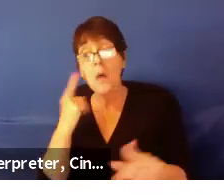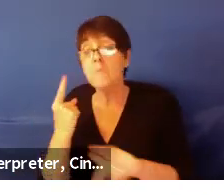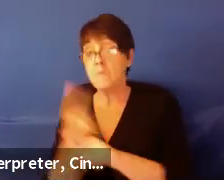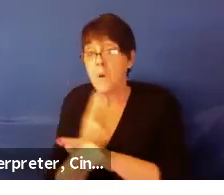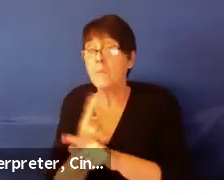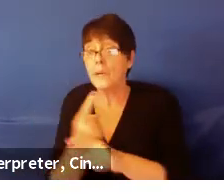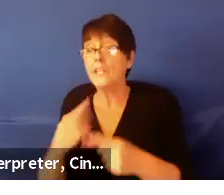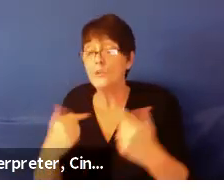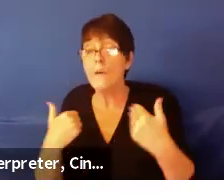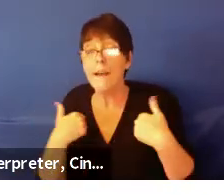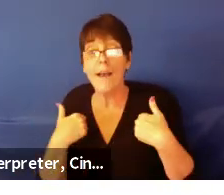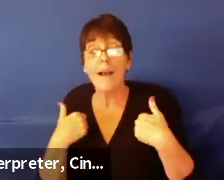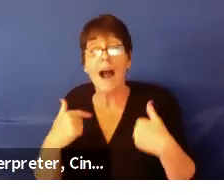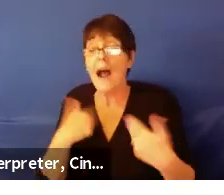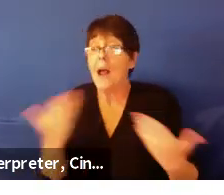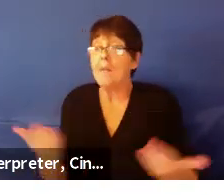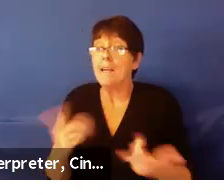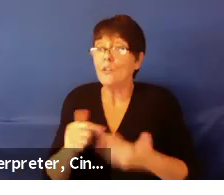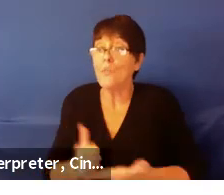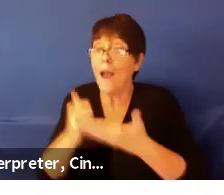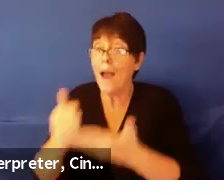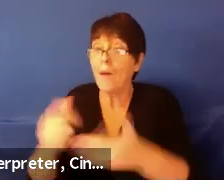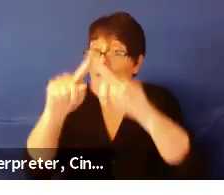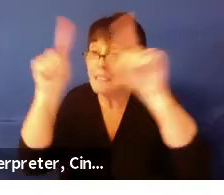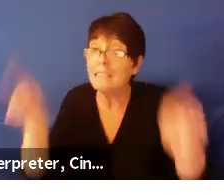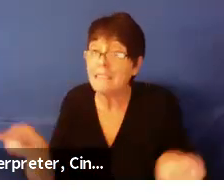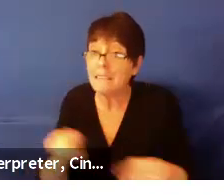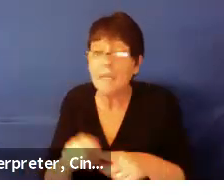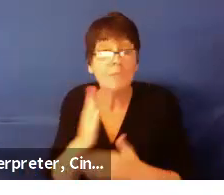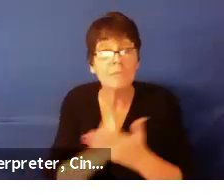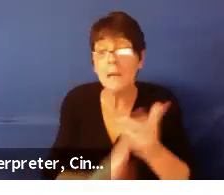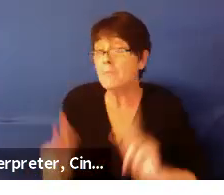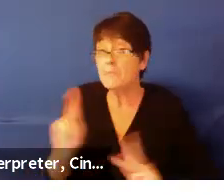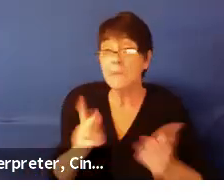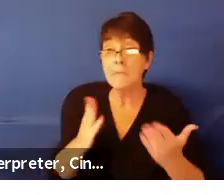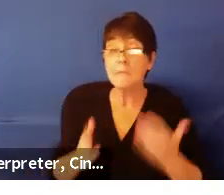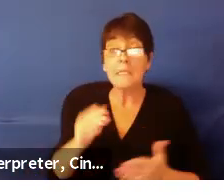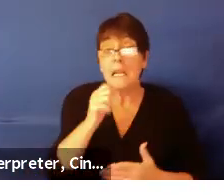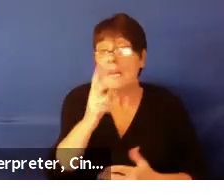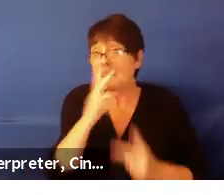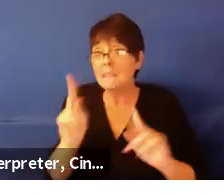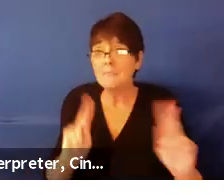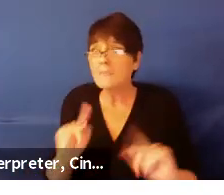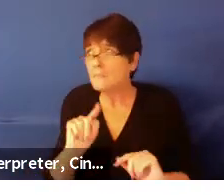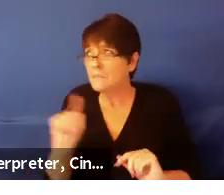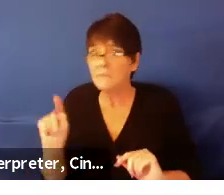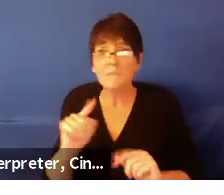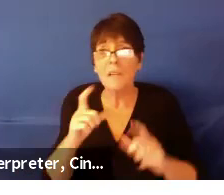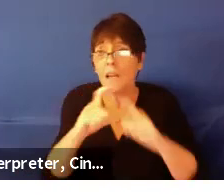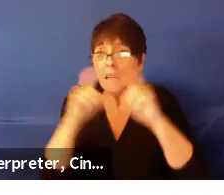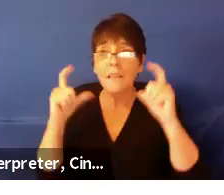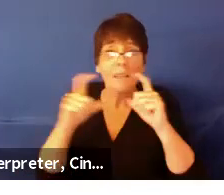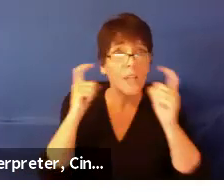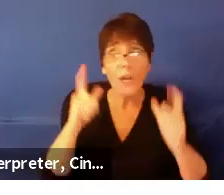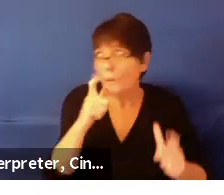have I'm here to help signage because people may not be seeing people, although face coverings now are pretty